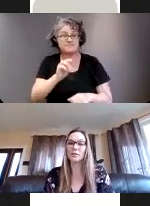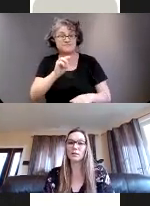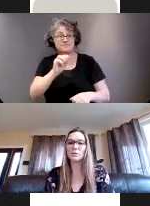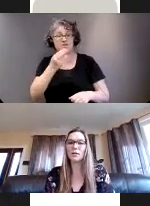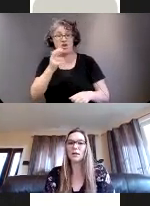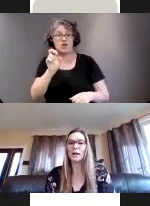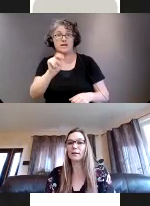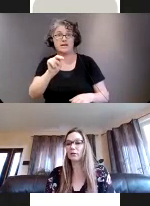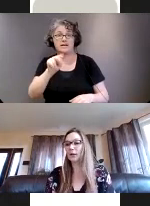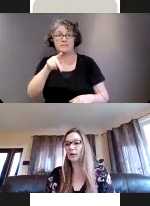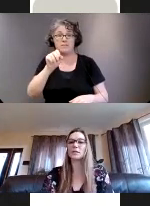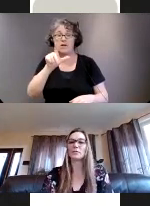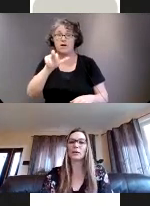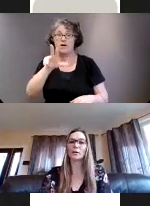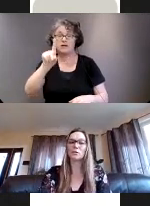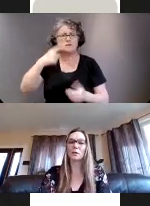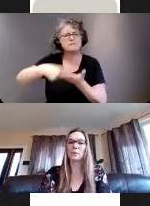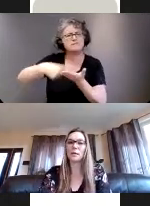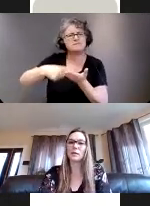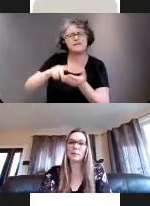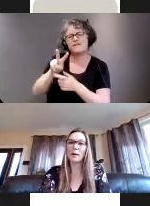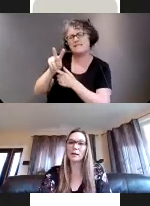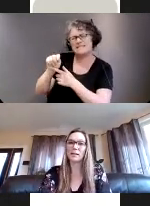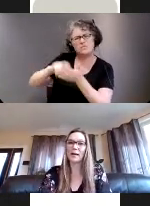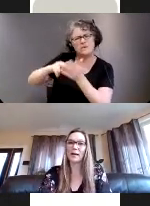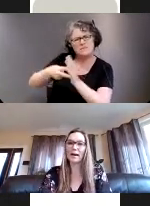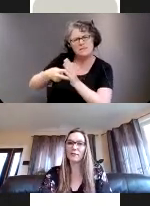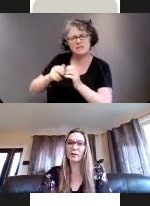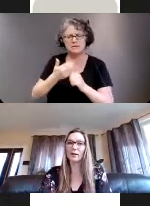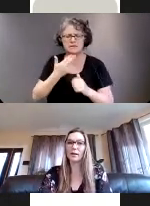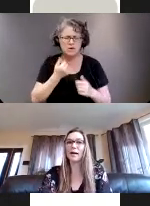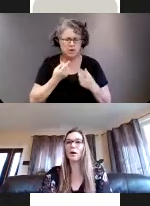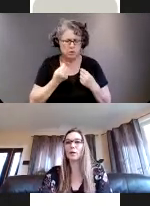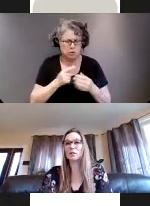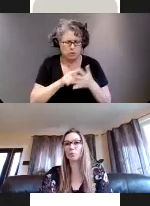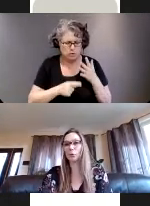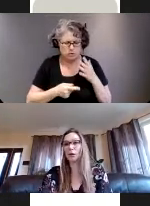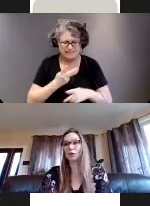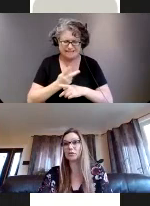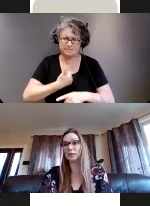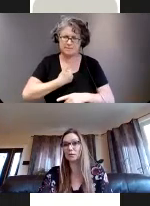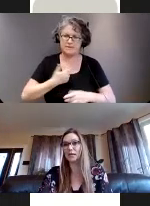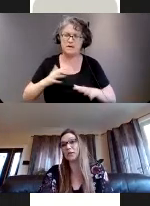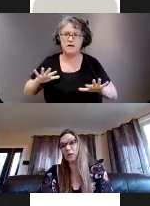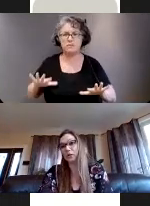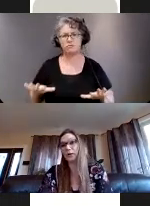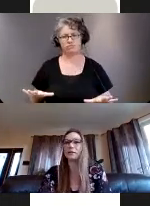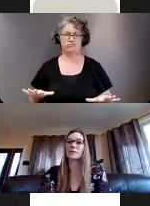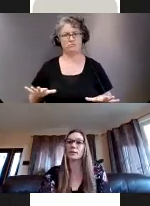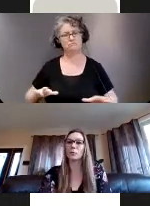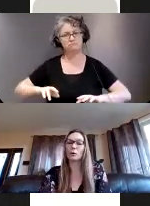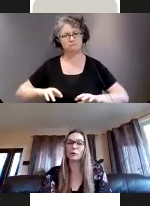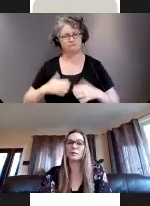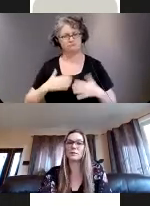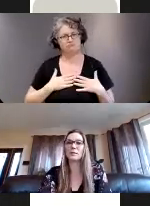of ourselves and look at what does vicarious trauma mean and impact it can have, and how we can support ourselves and each other